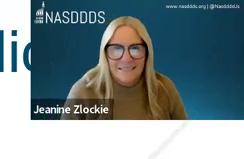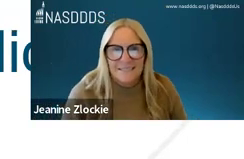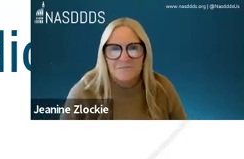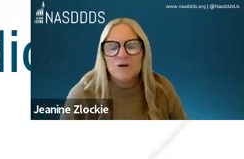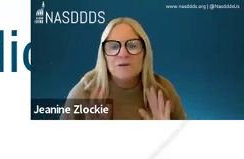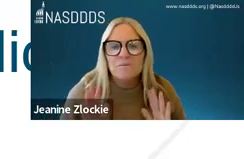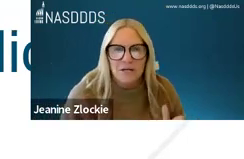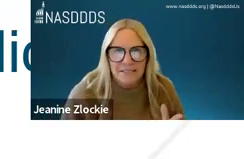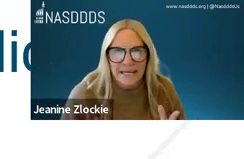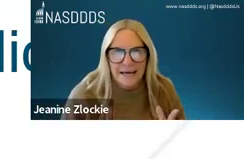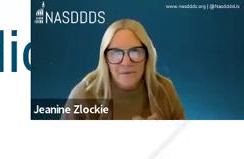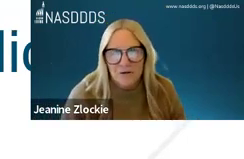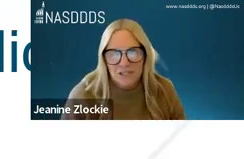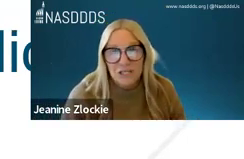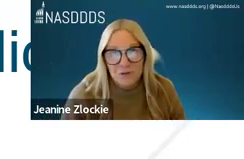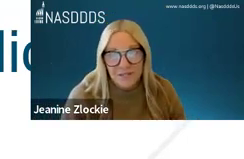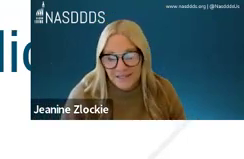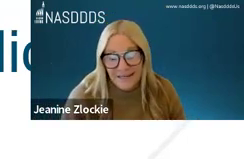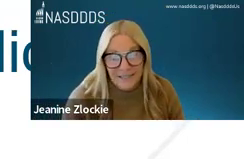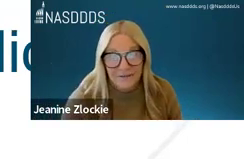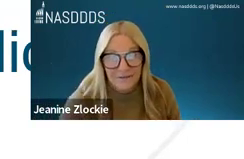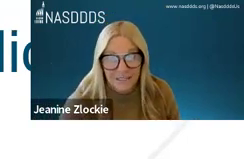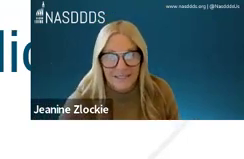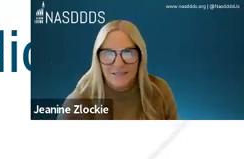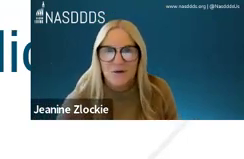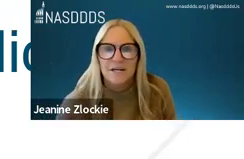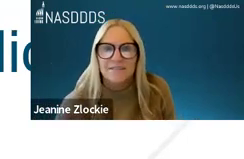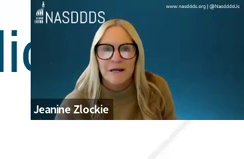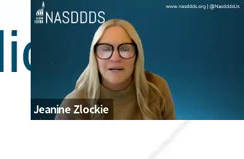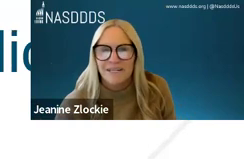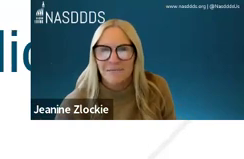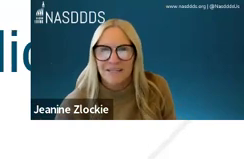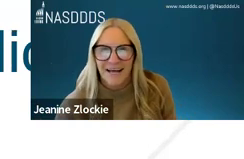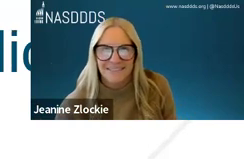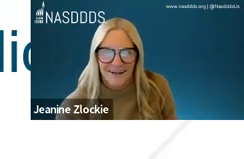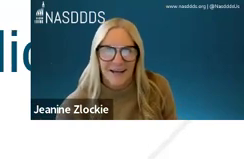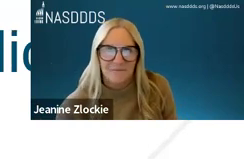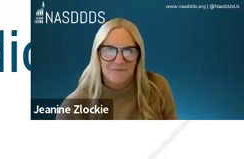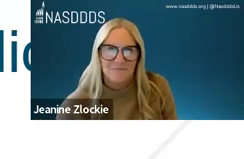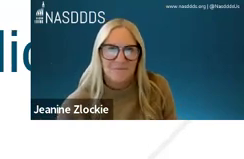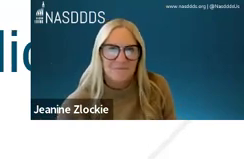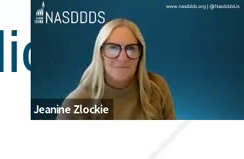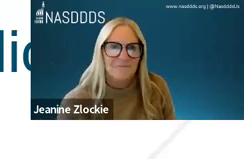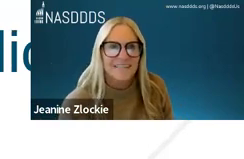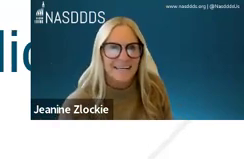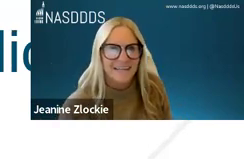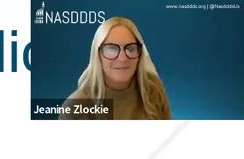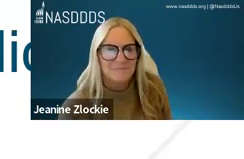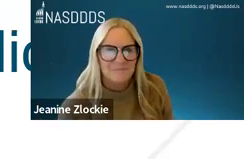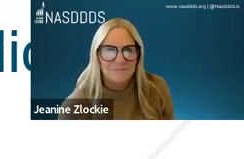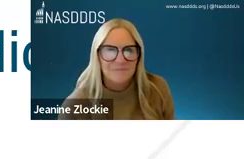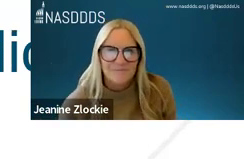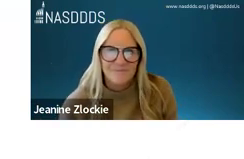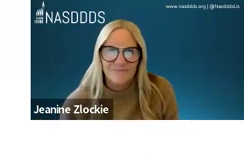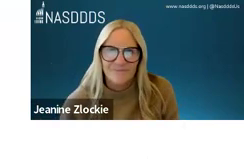But most importantly and most used is a 1915C. So we're going to spend our time on that today. Next